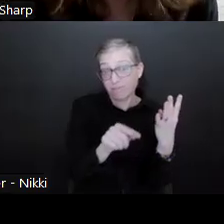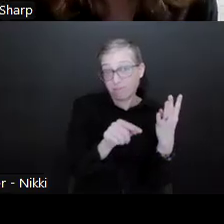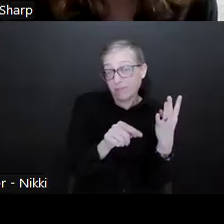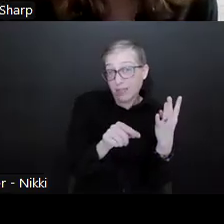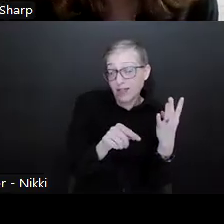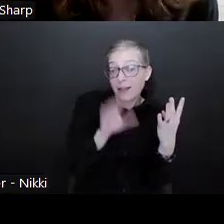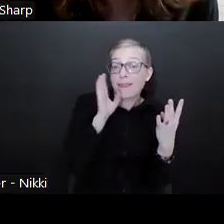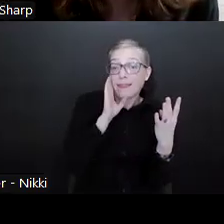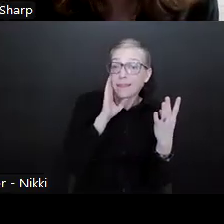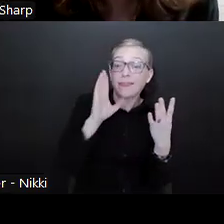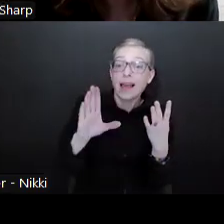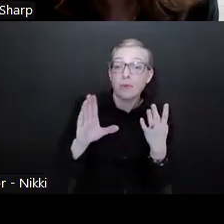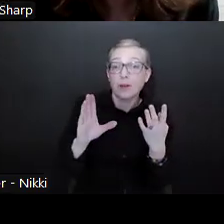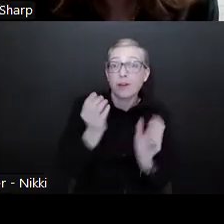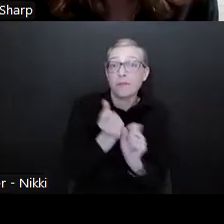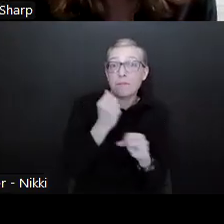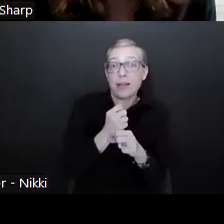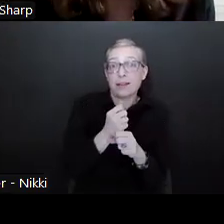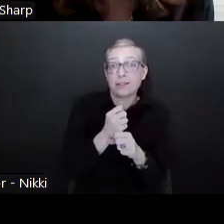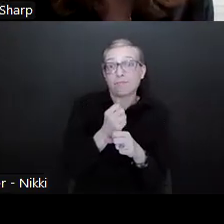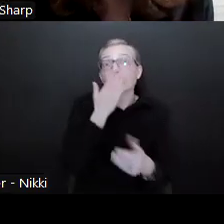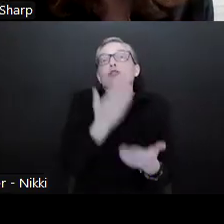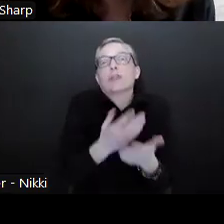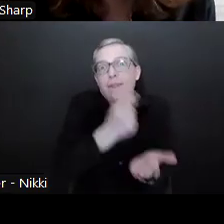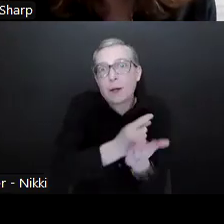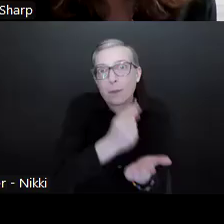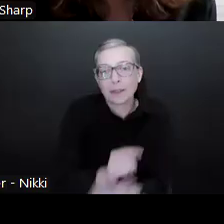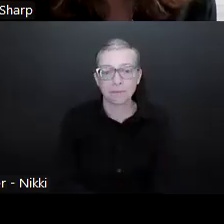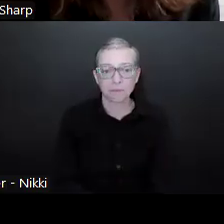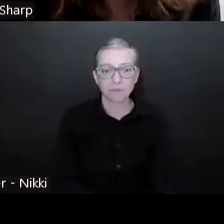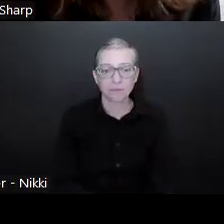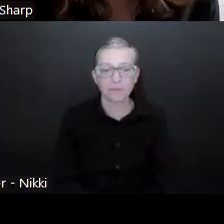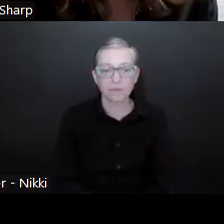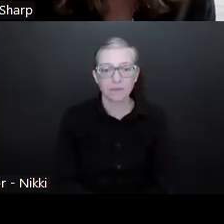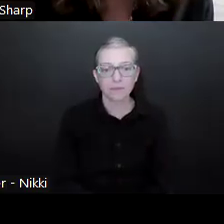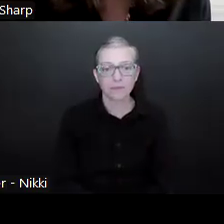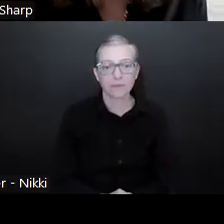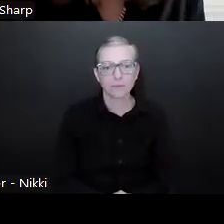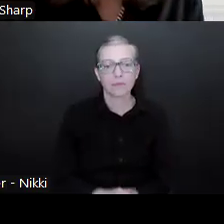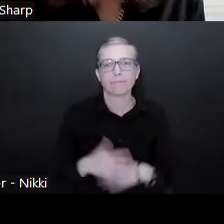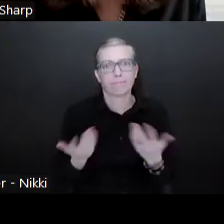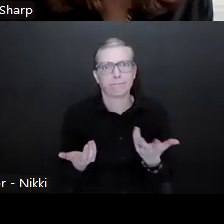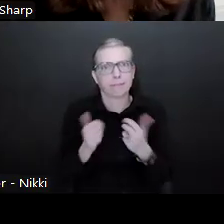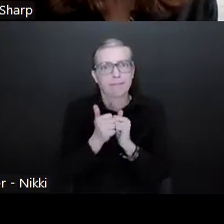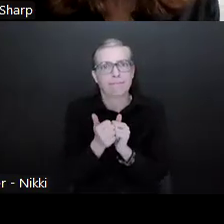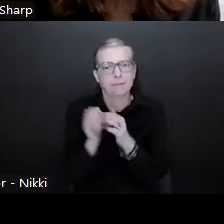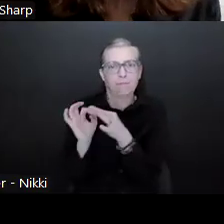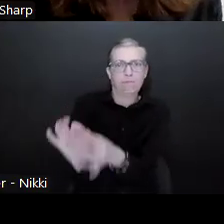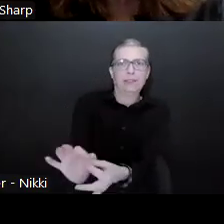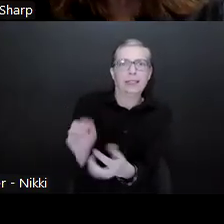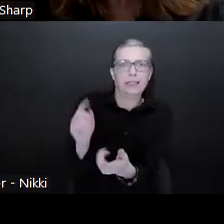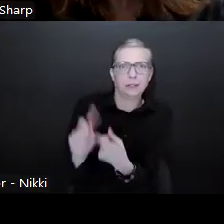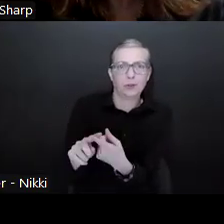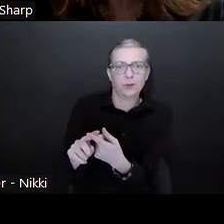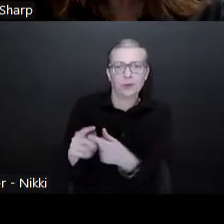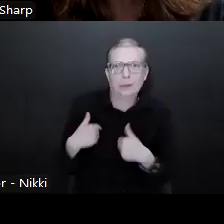all good therapy. This is how people learn from us. Now, how does this translate to young people? I'm going